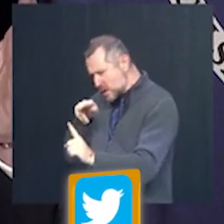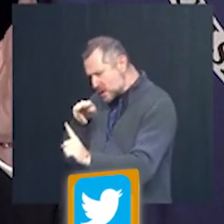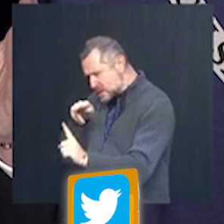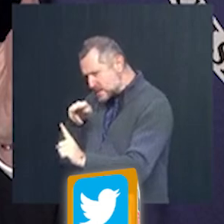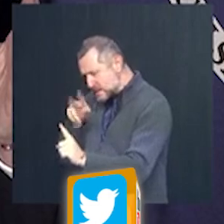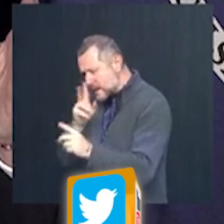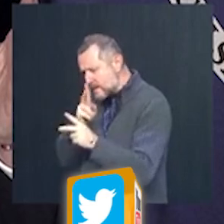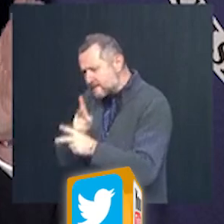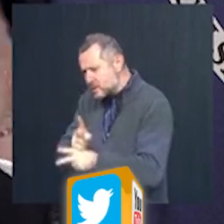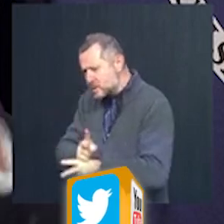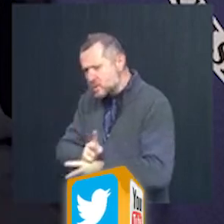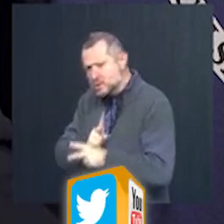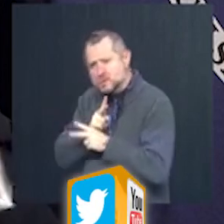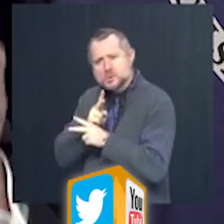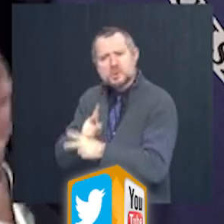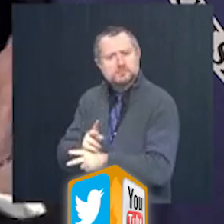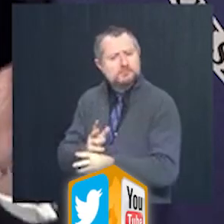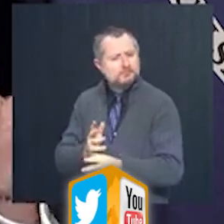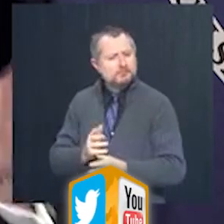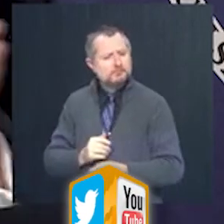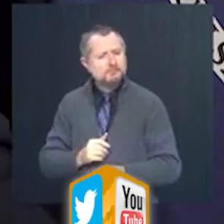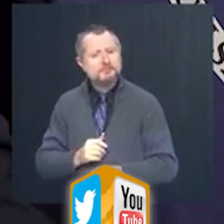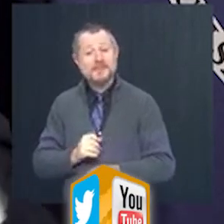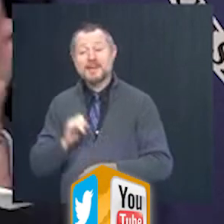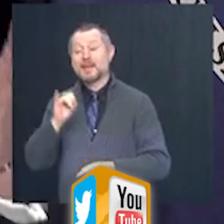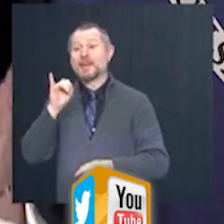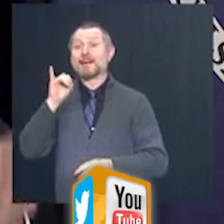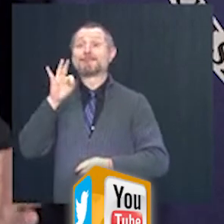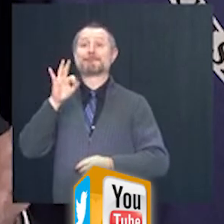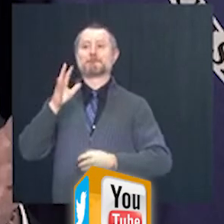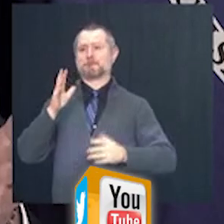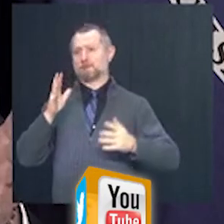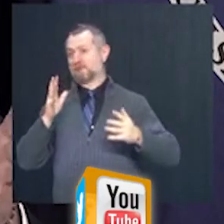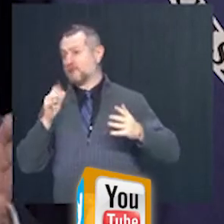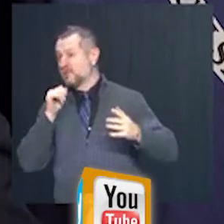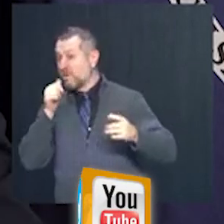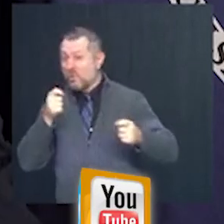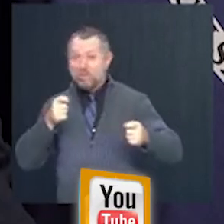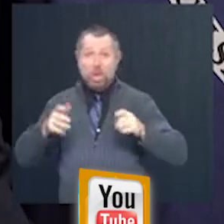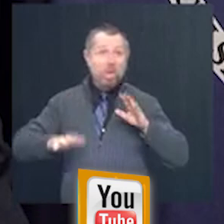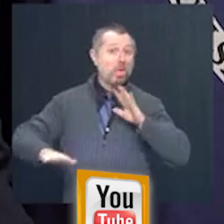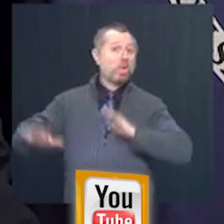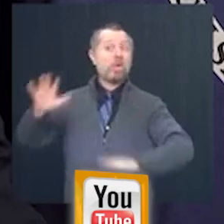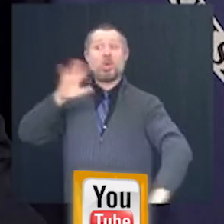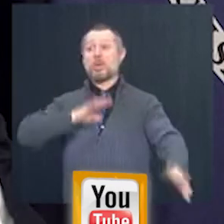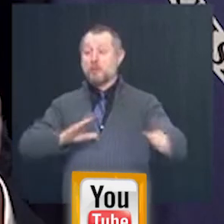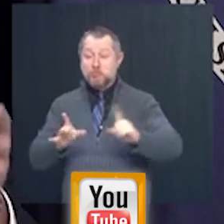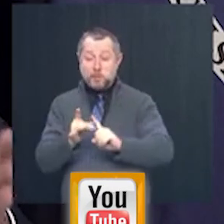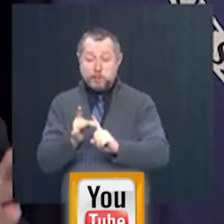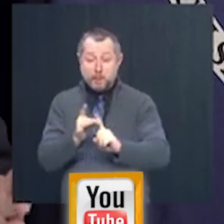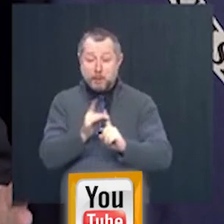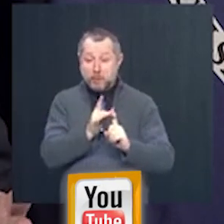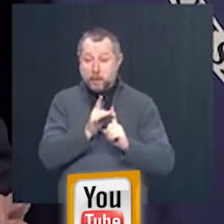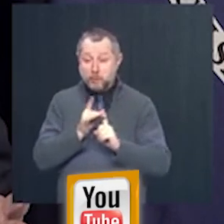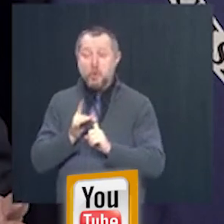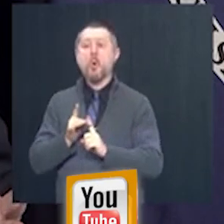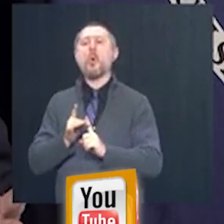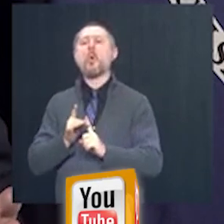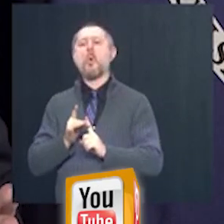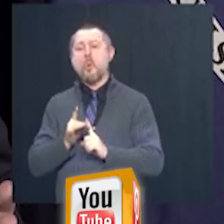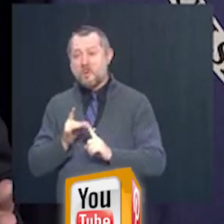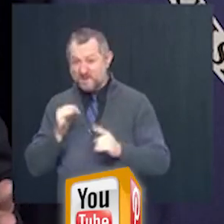And if we don't get the rate under control, and you are going to overwhelm